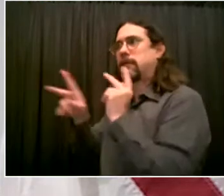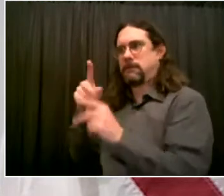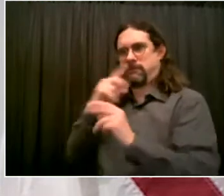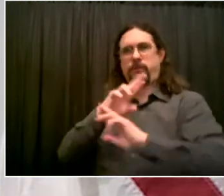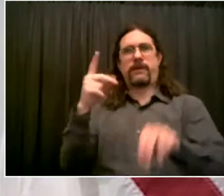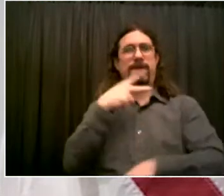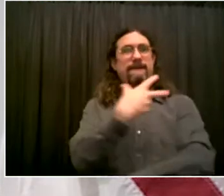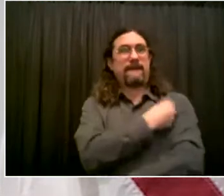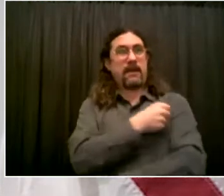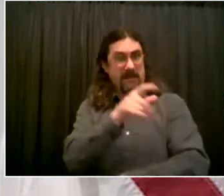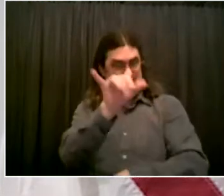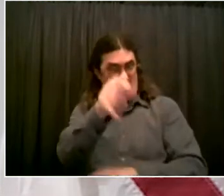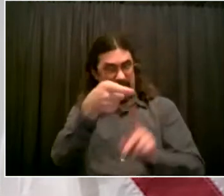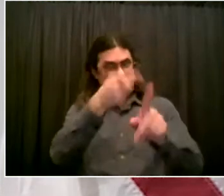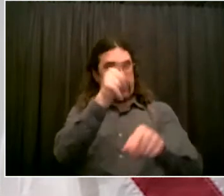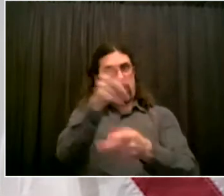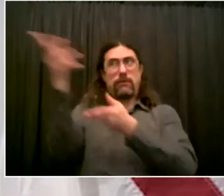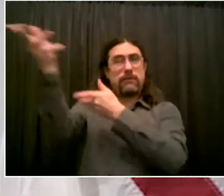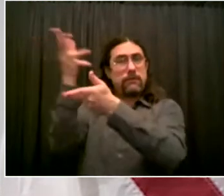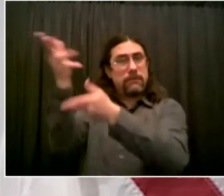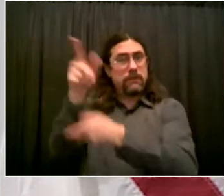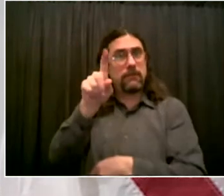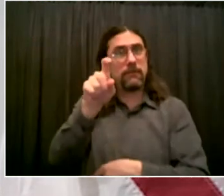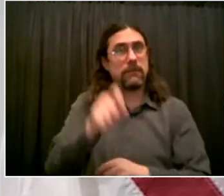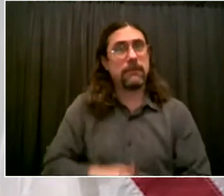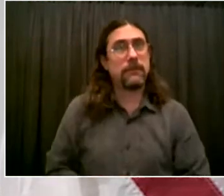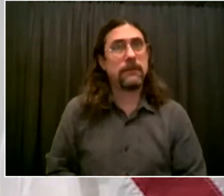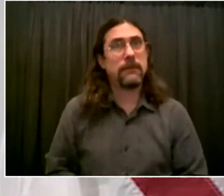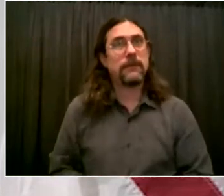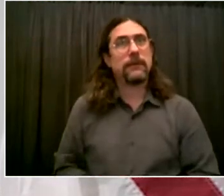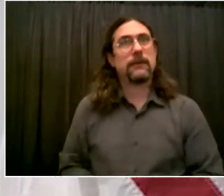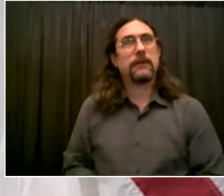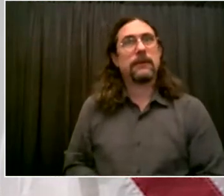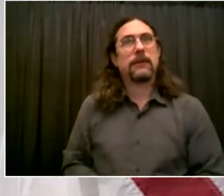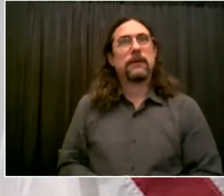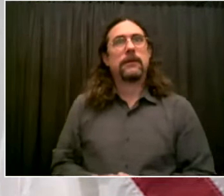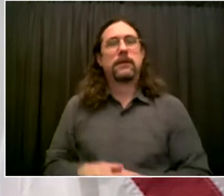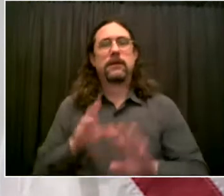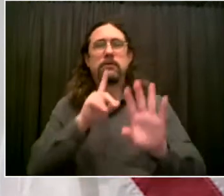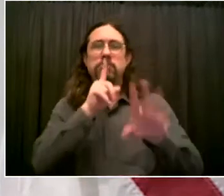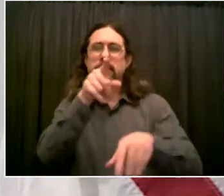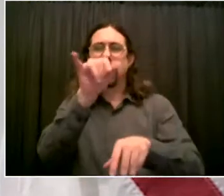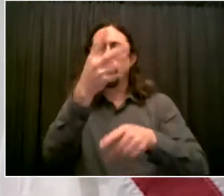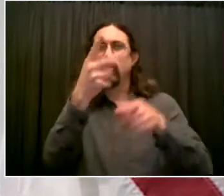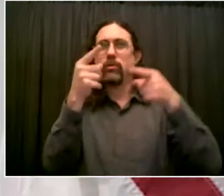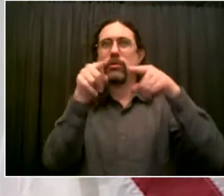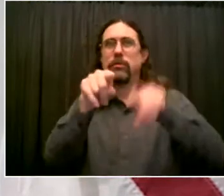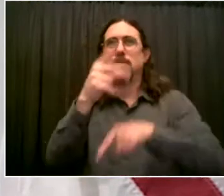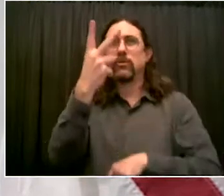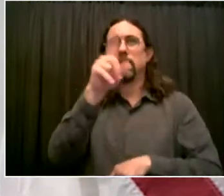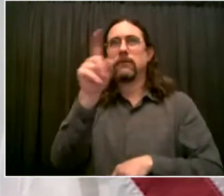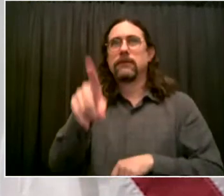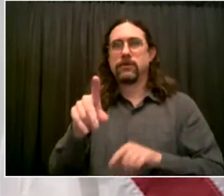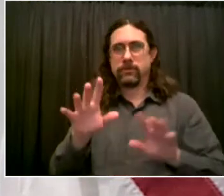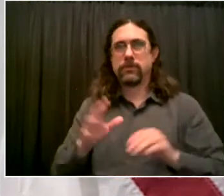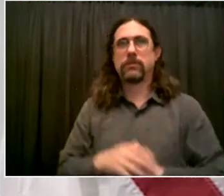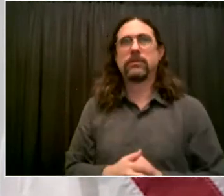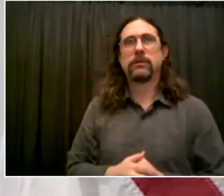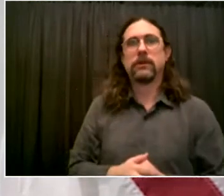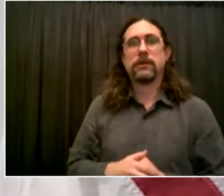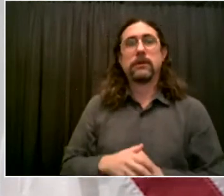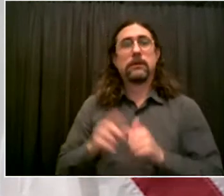and will be getting the Johnson & Johnson shot, and I look forward to that, and I want people to know it is safe, and I'm going to prove it with my